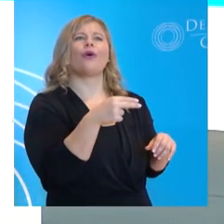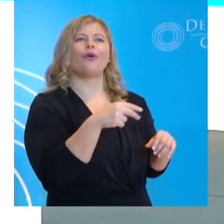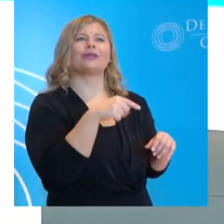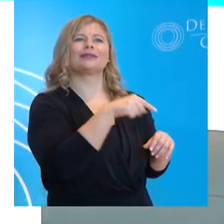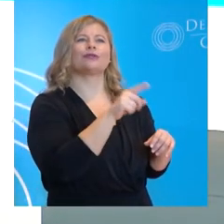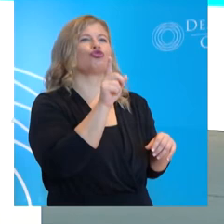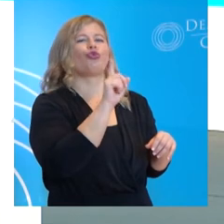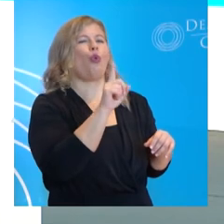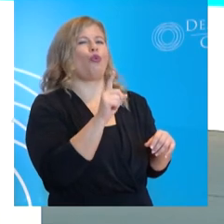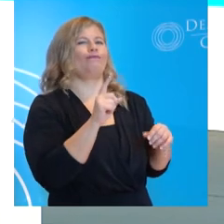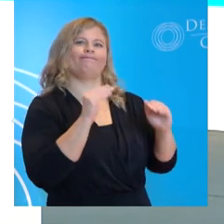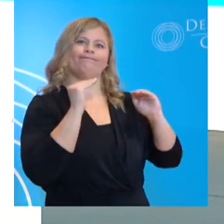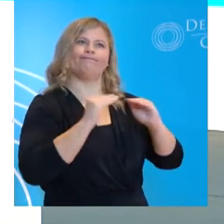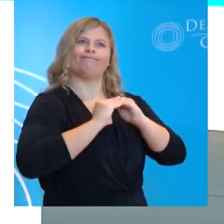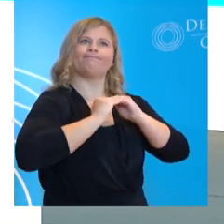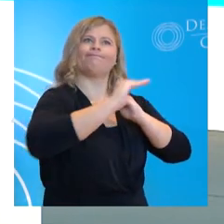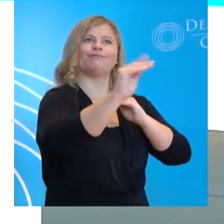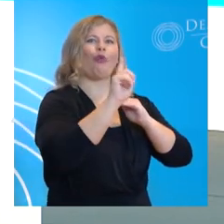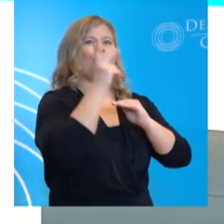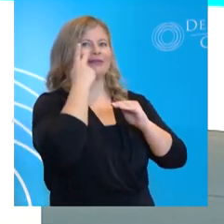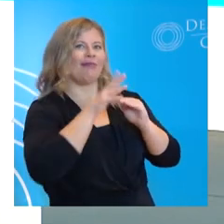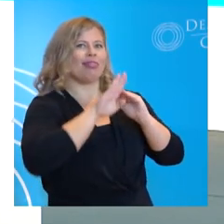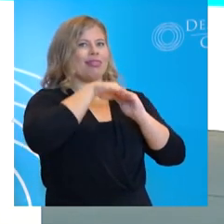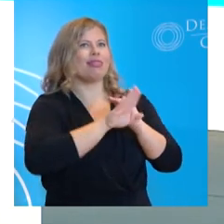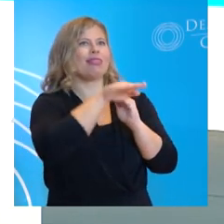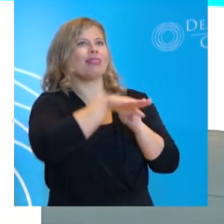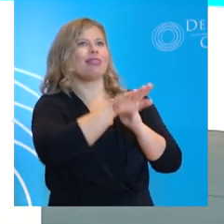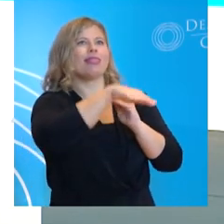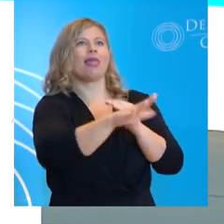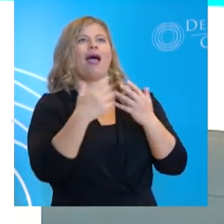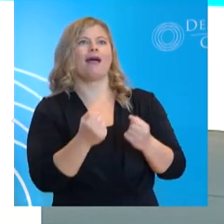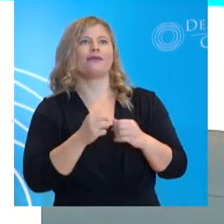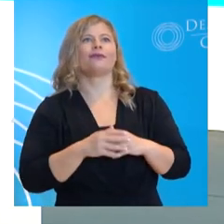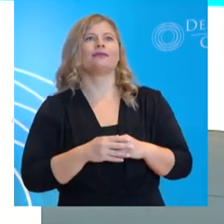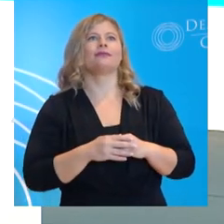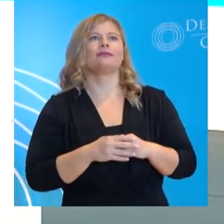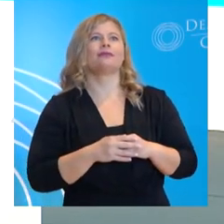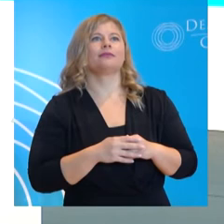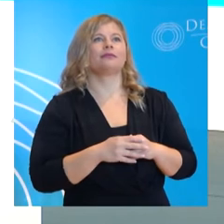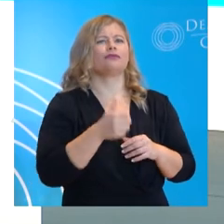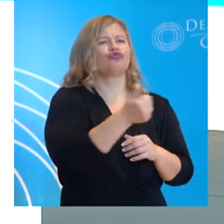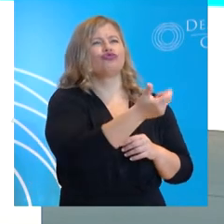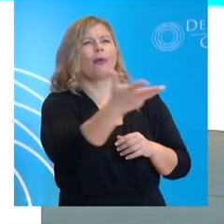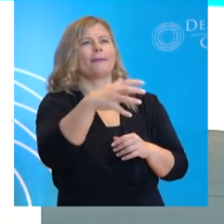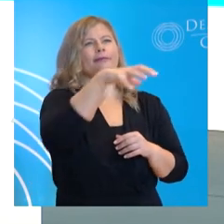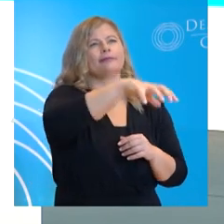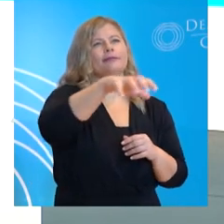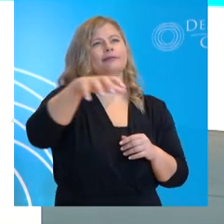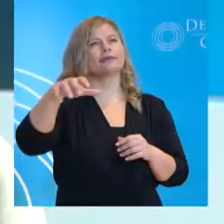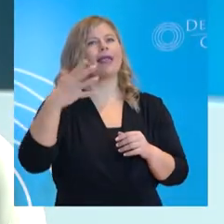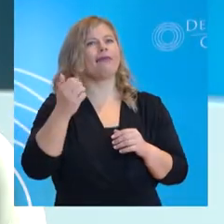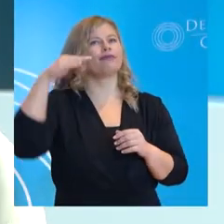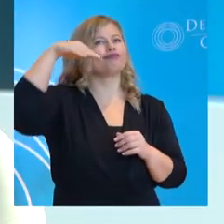but some not of just the foundations. I think some of the structures missing. Yeah, but I do think that the recovery fund was a